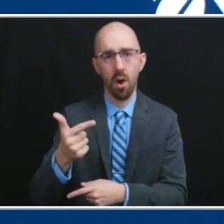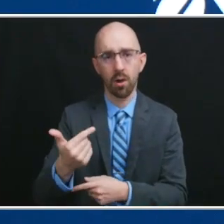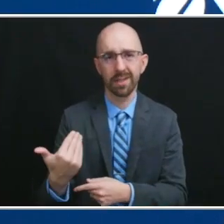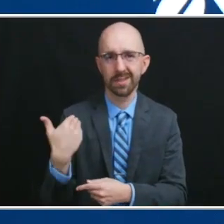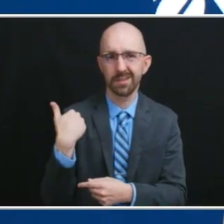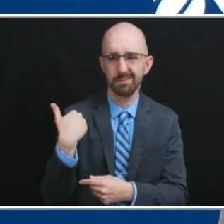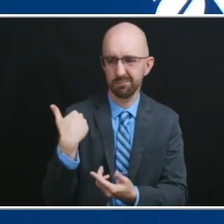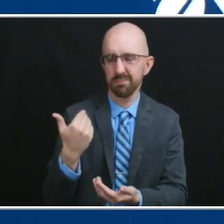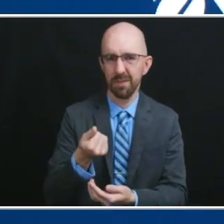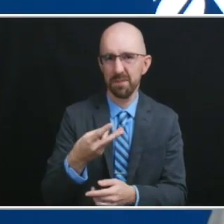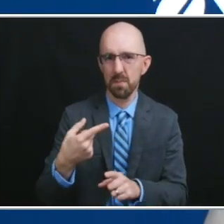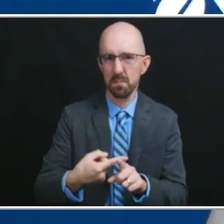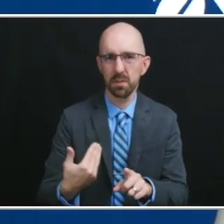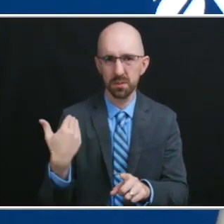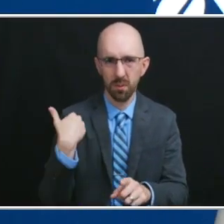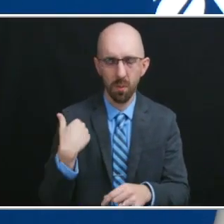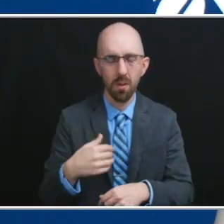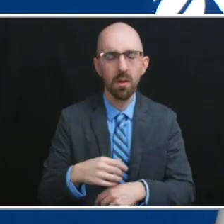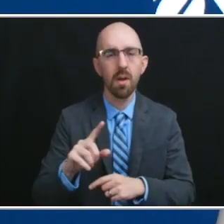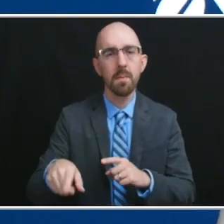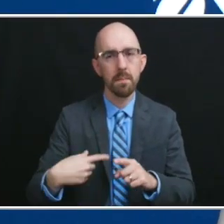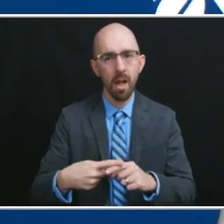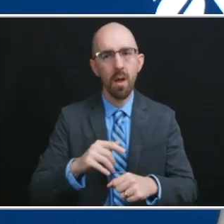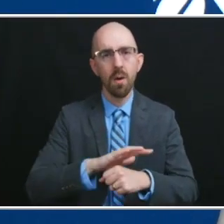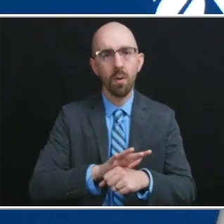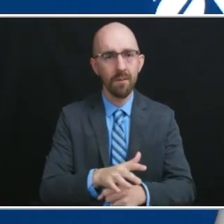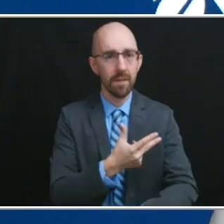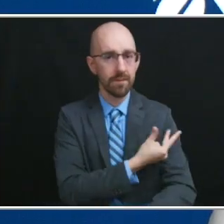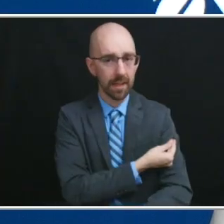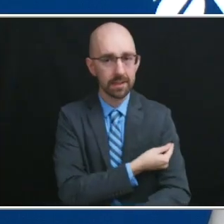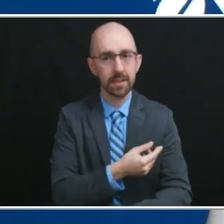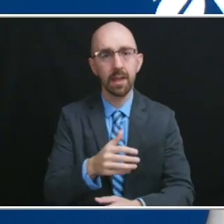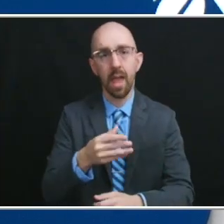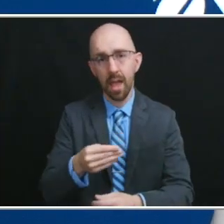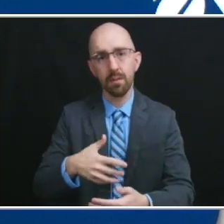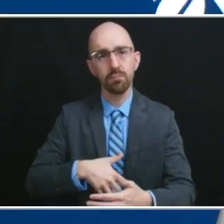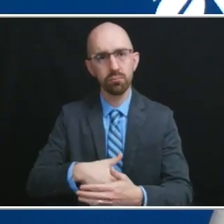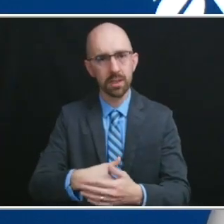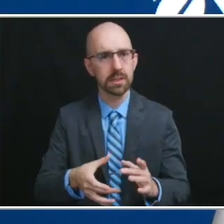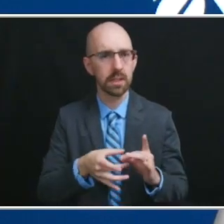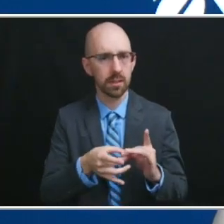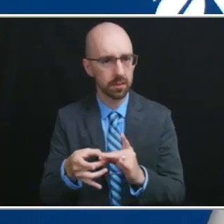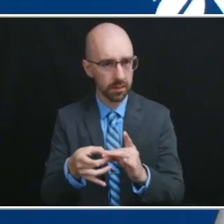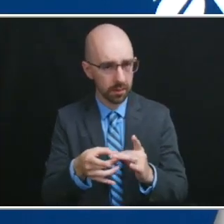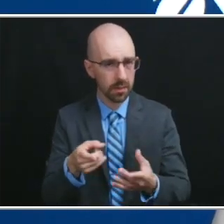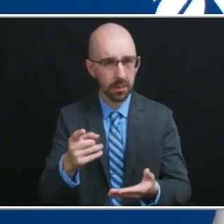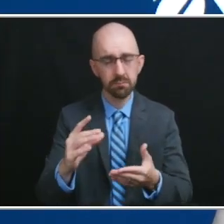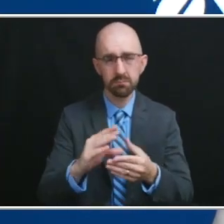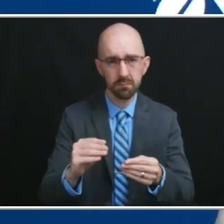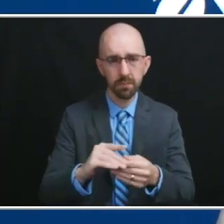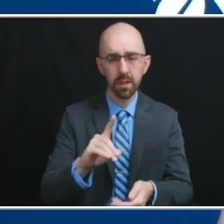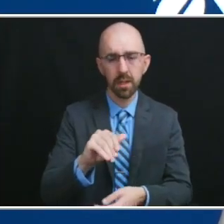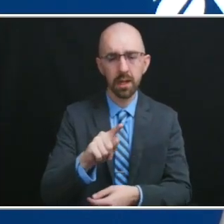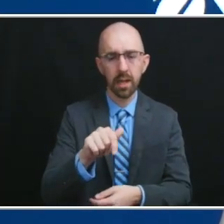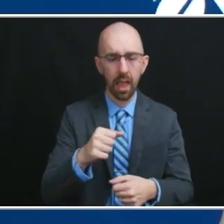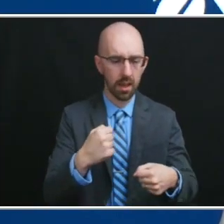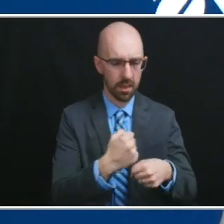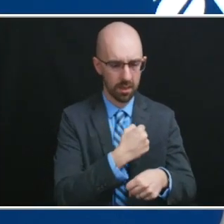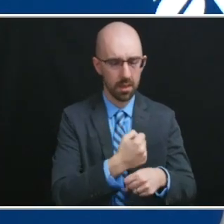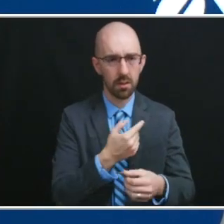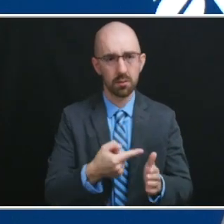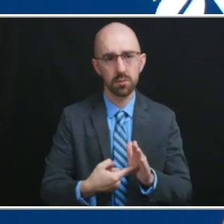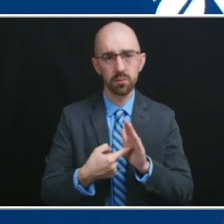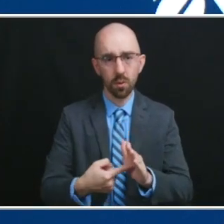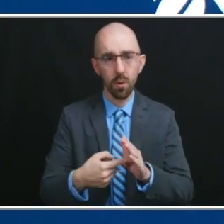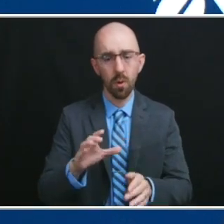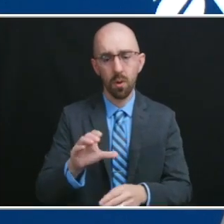couple months ago about COVID vaccination and pregnancy itself. What they said was that the data show that the COVID-19 vaccines